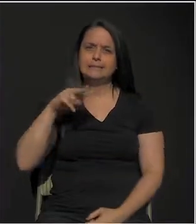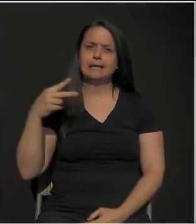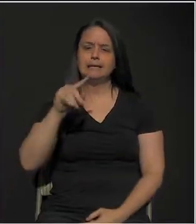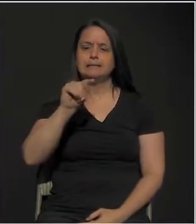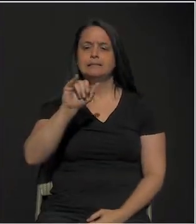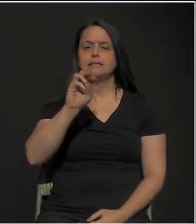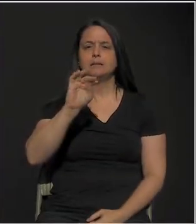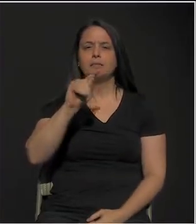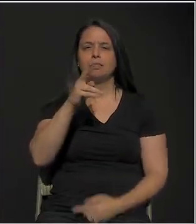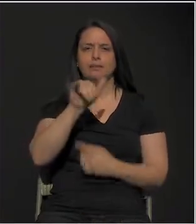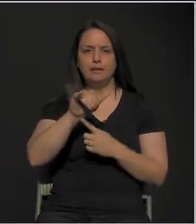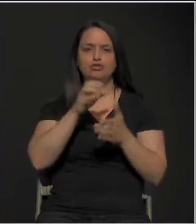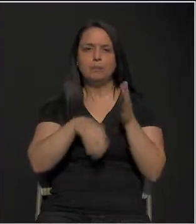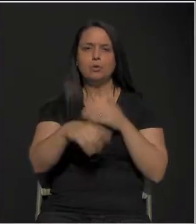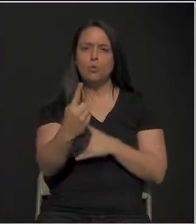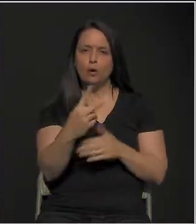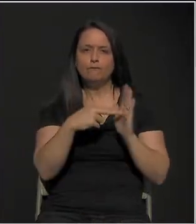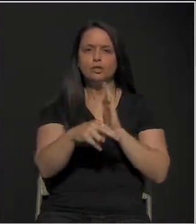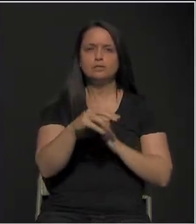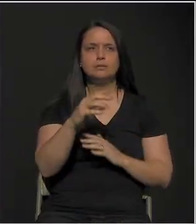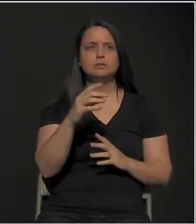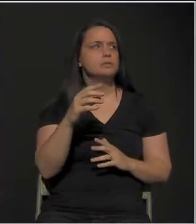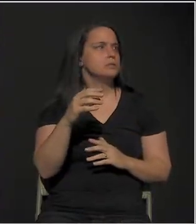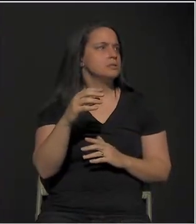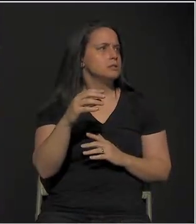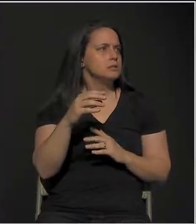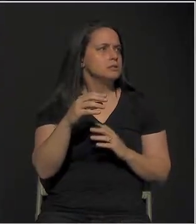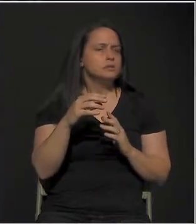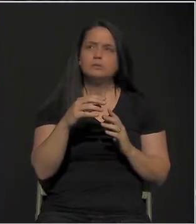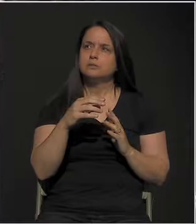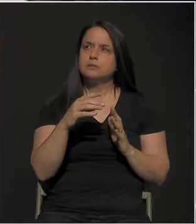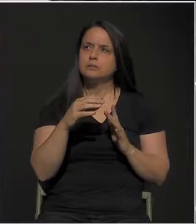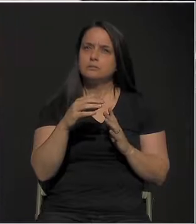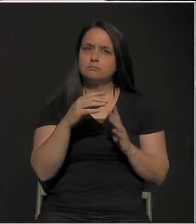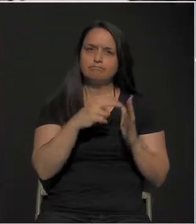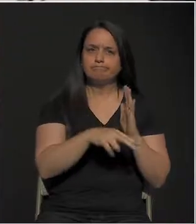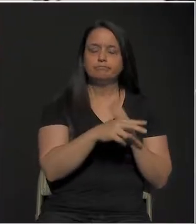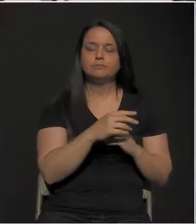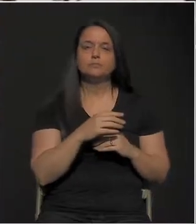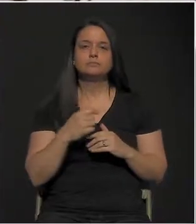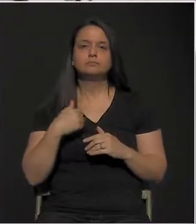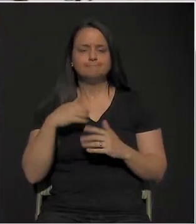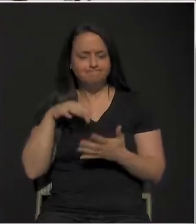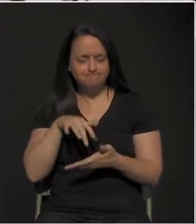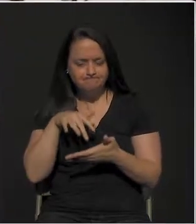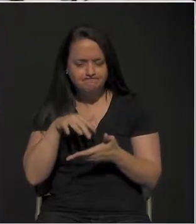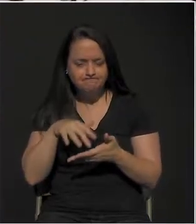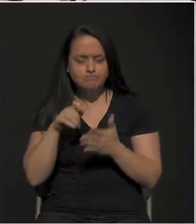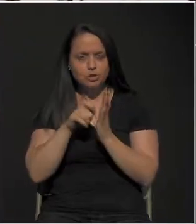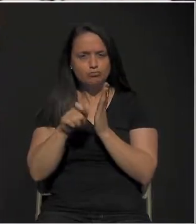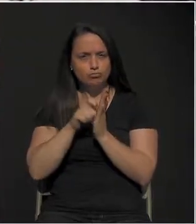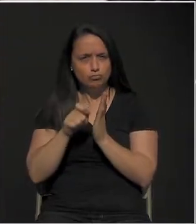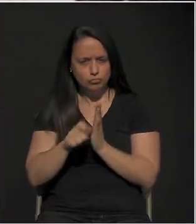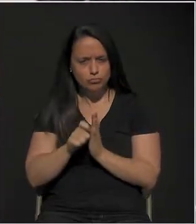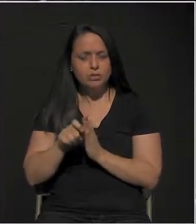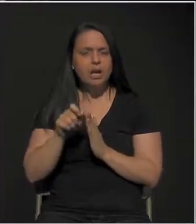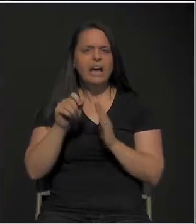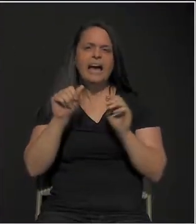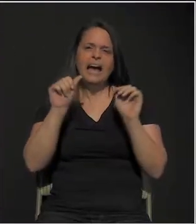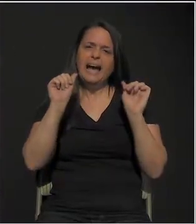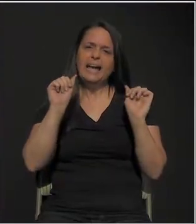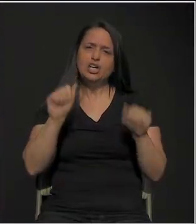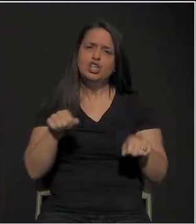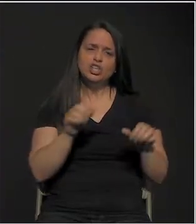verses 6 through 14, the more I got into it and studied it and wrote notes about it, I mean, that I could have broken that